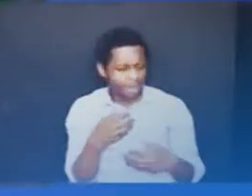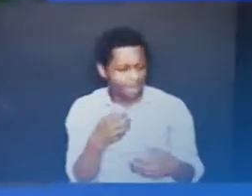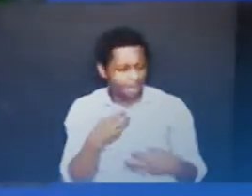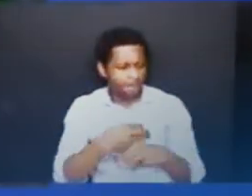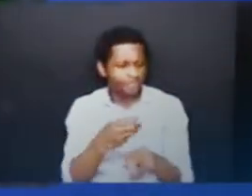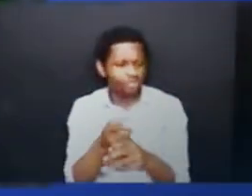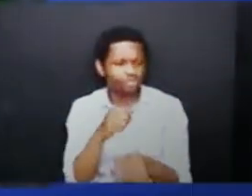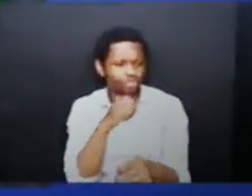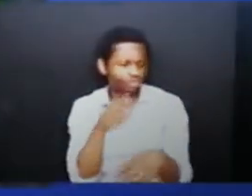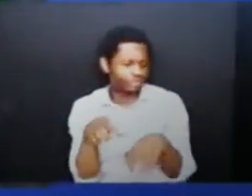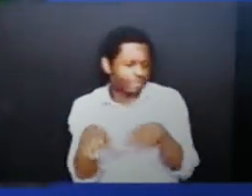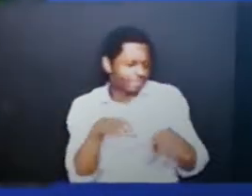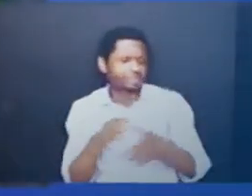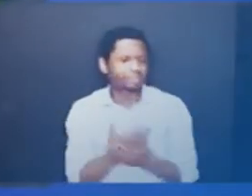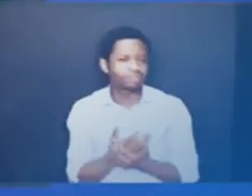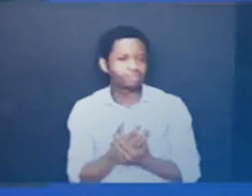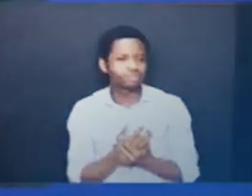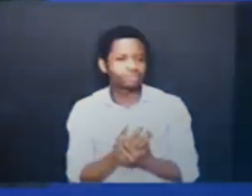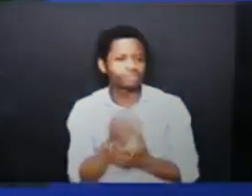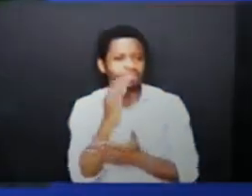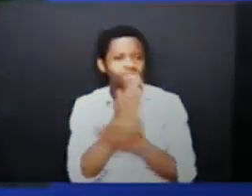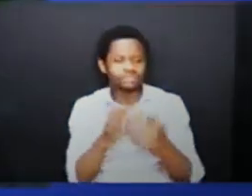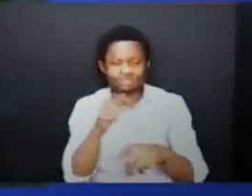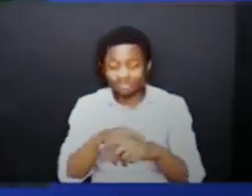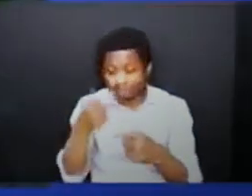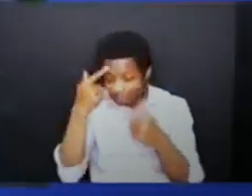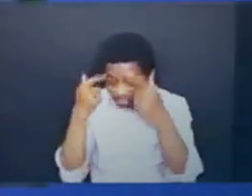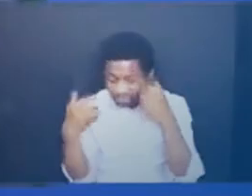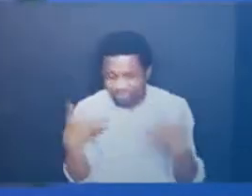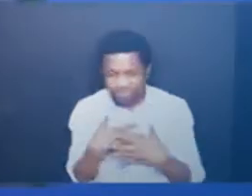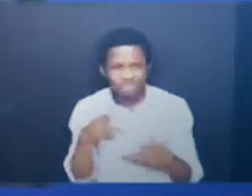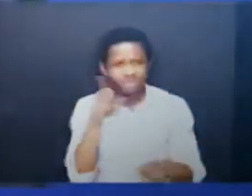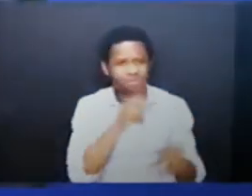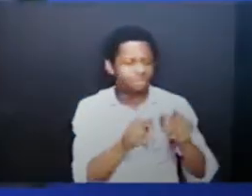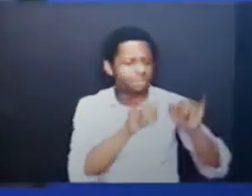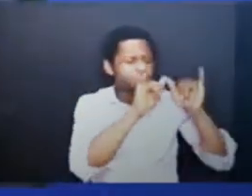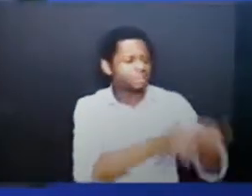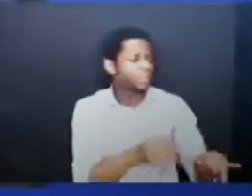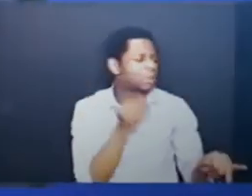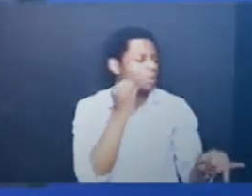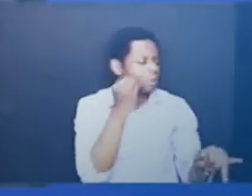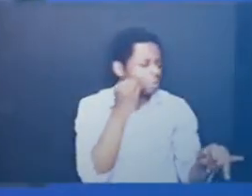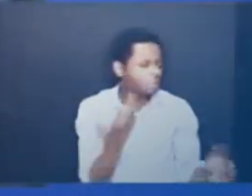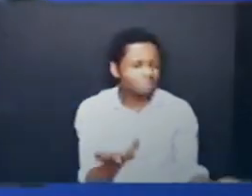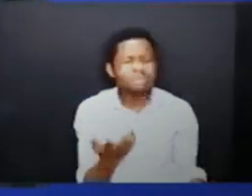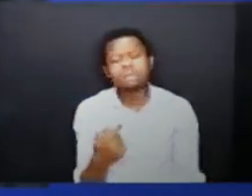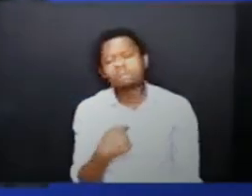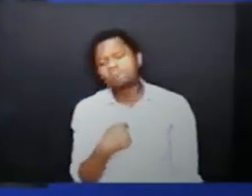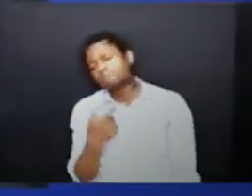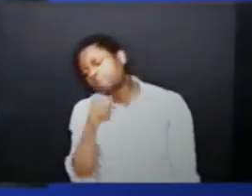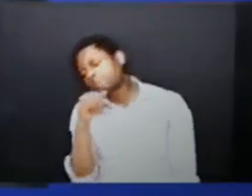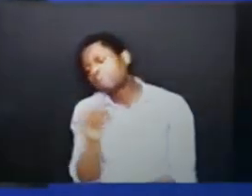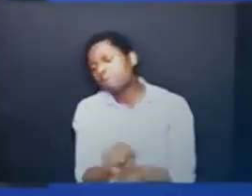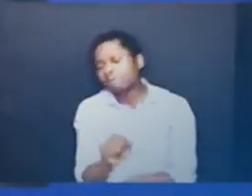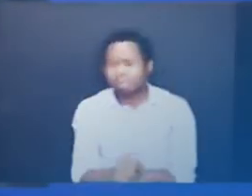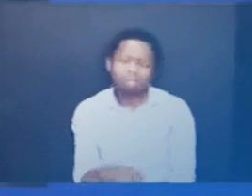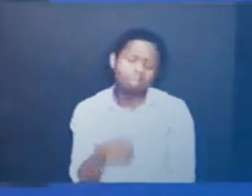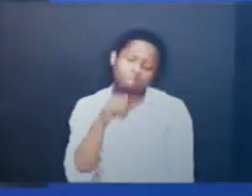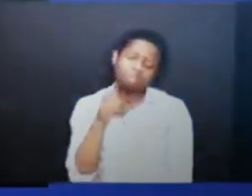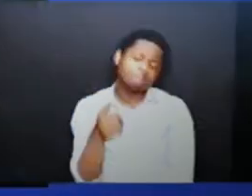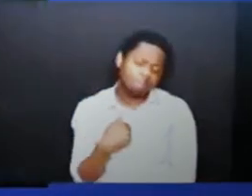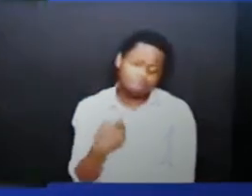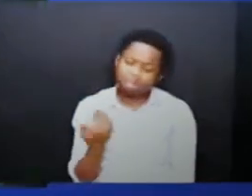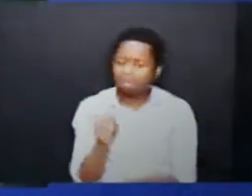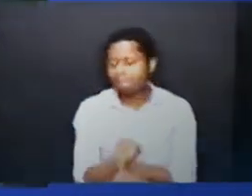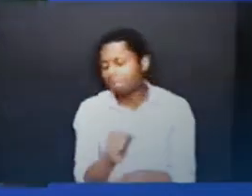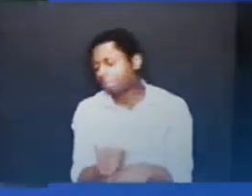It's sometimes because of fear, people at home, if you ask them, why you know this, I'm unemployed. Not because it doesn't have graces and